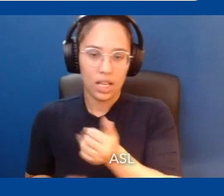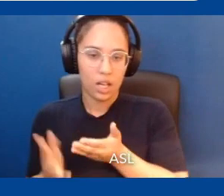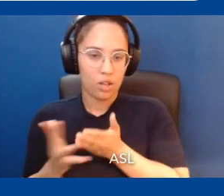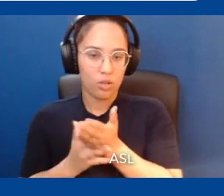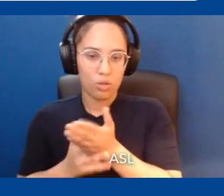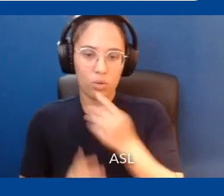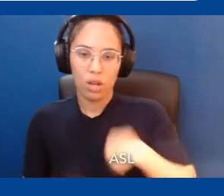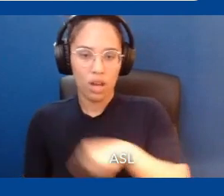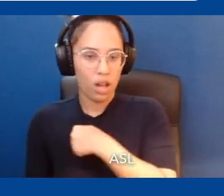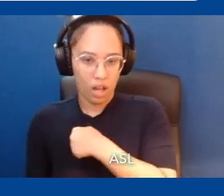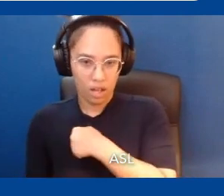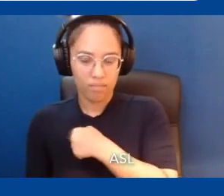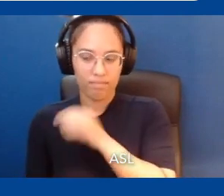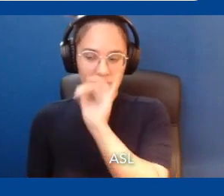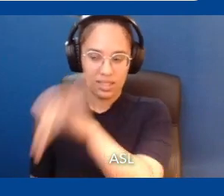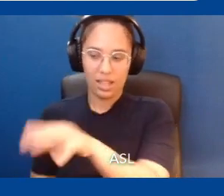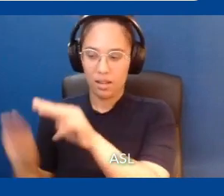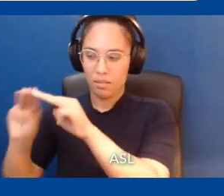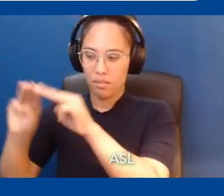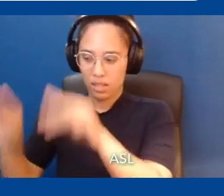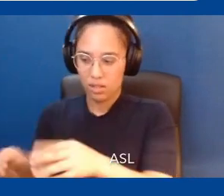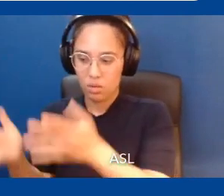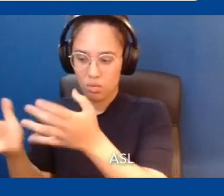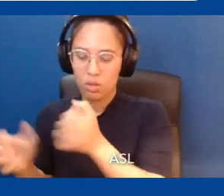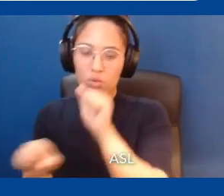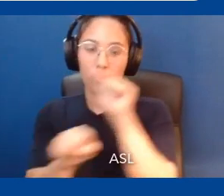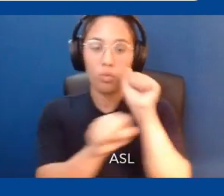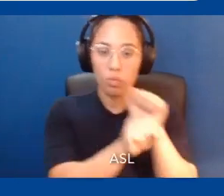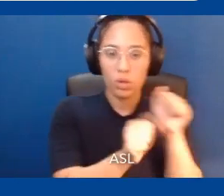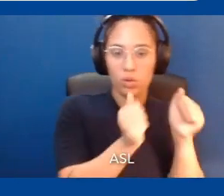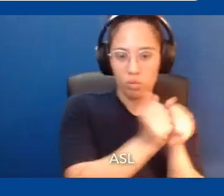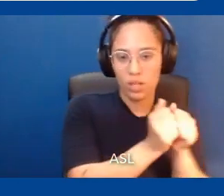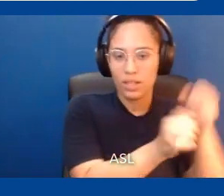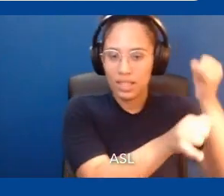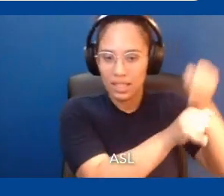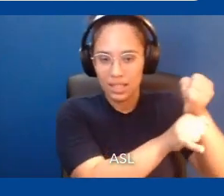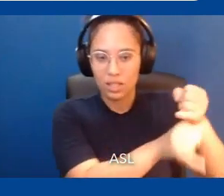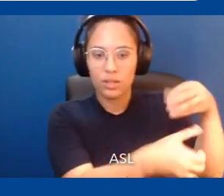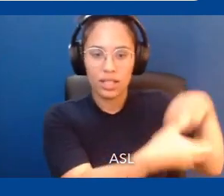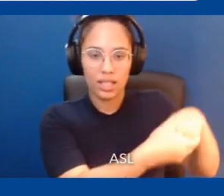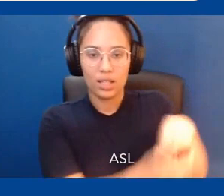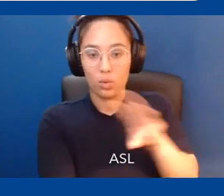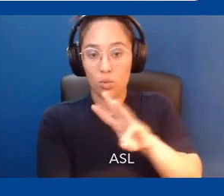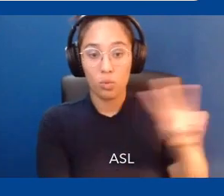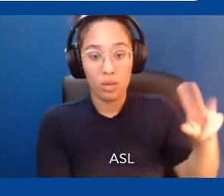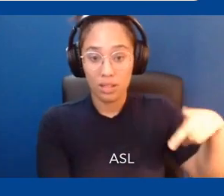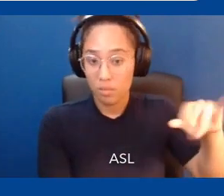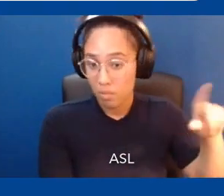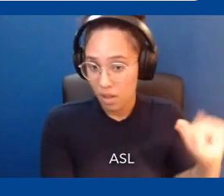not sure actually where that is right now. But I think one thing